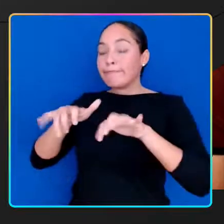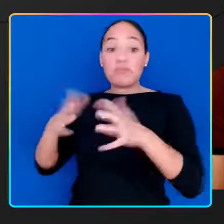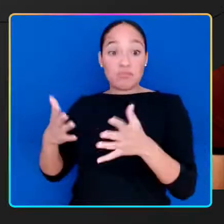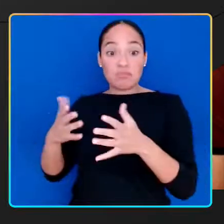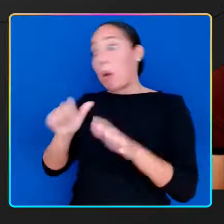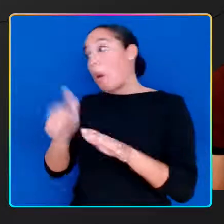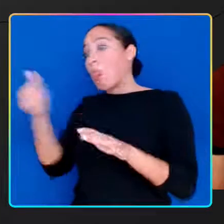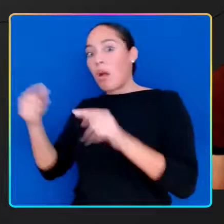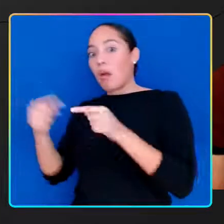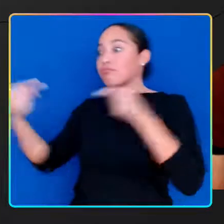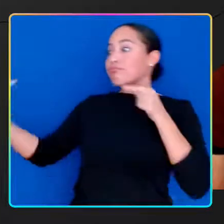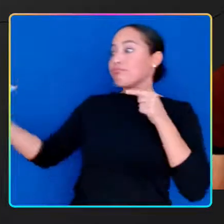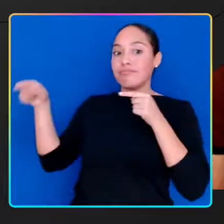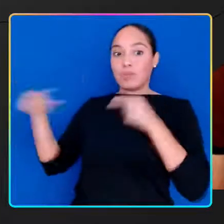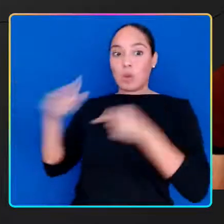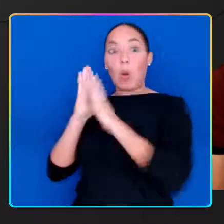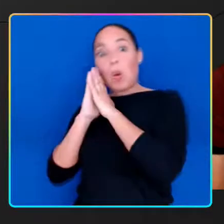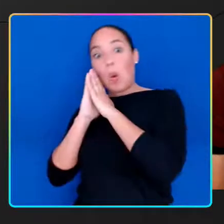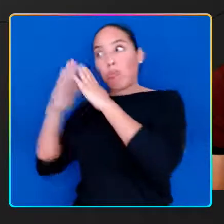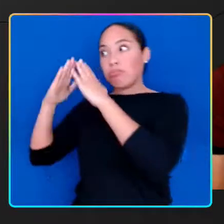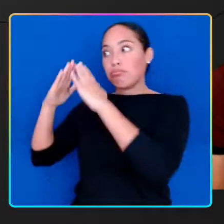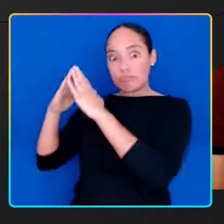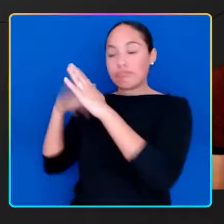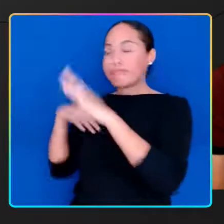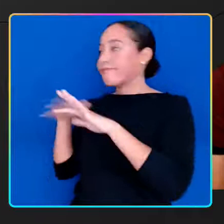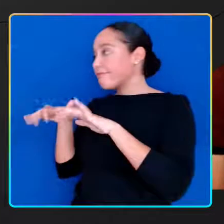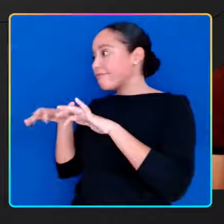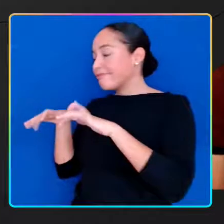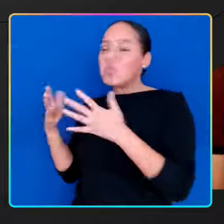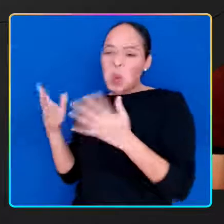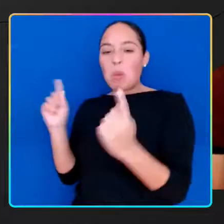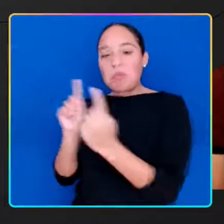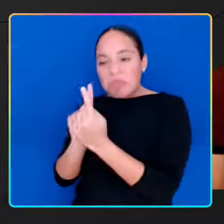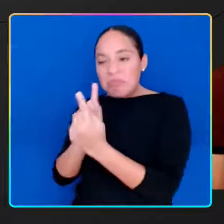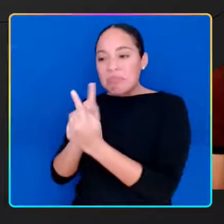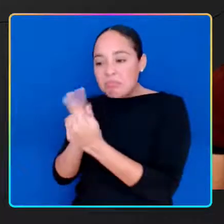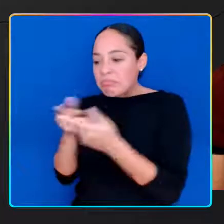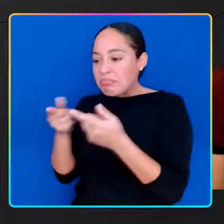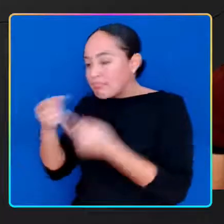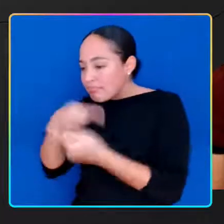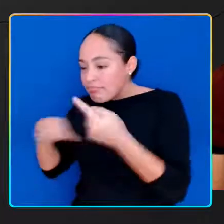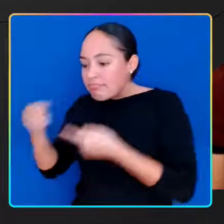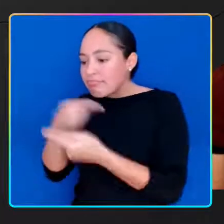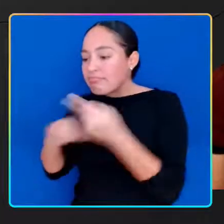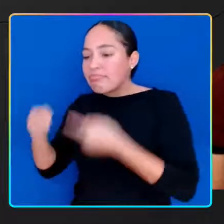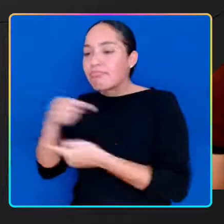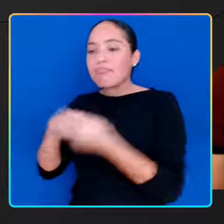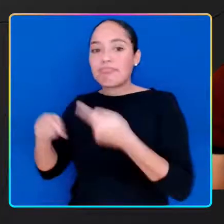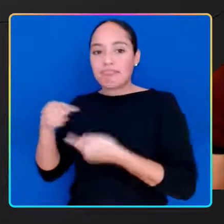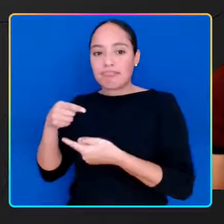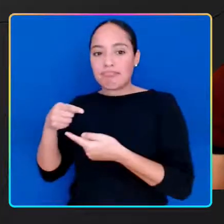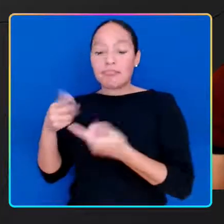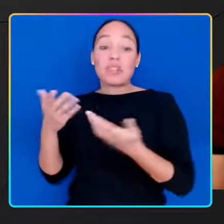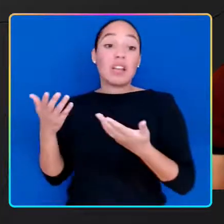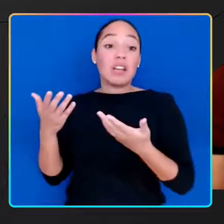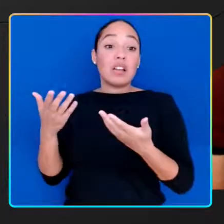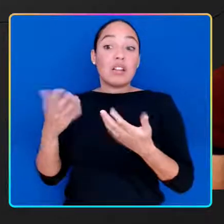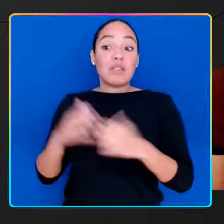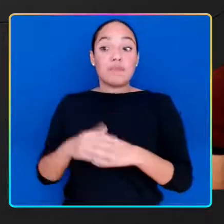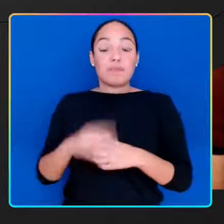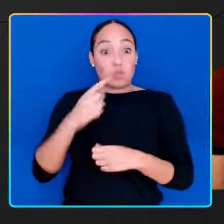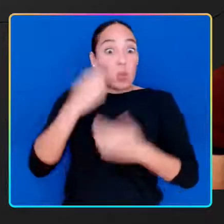day, it depends a lot of the projects. Sometimes we are focused on coding. Other days we have a lot of